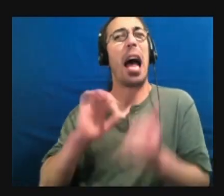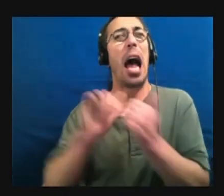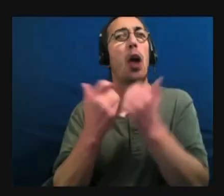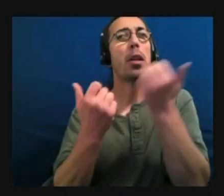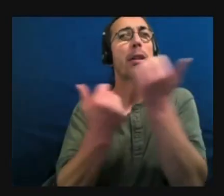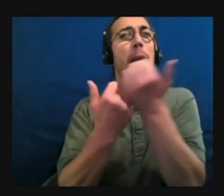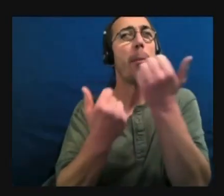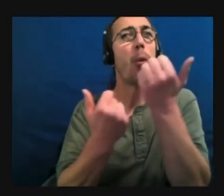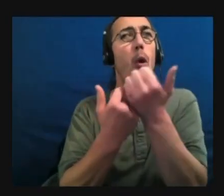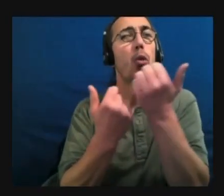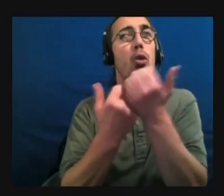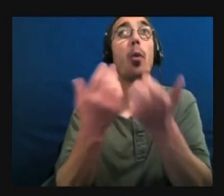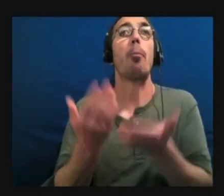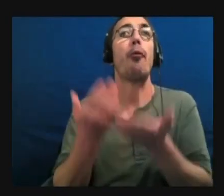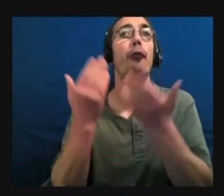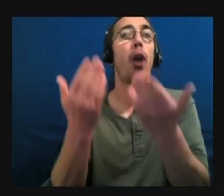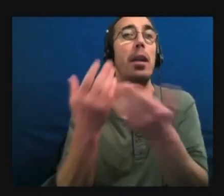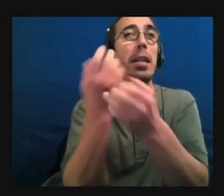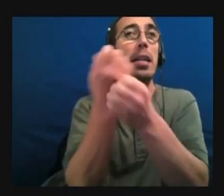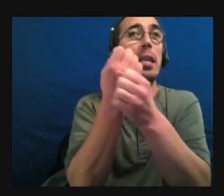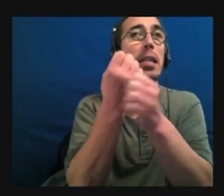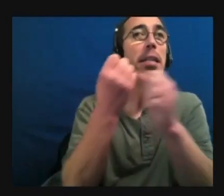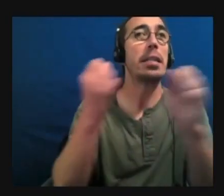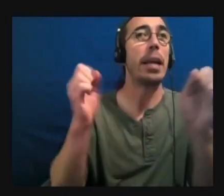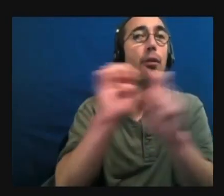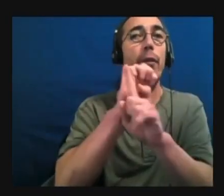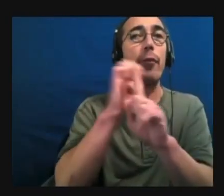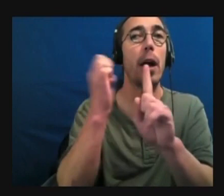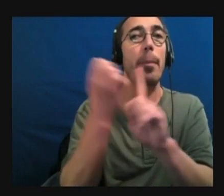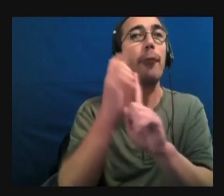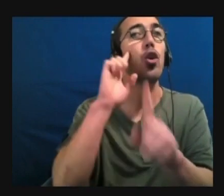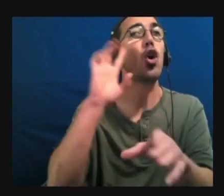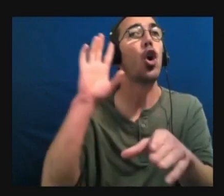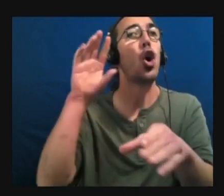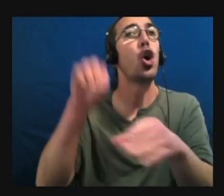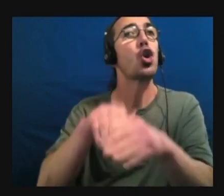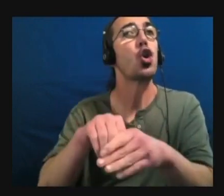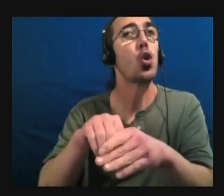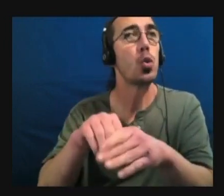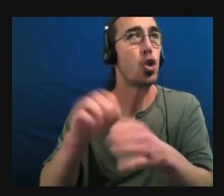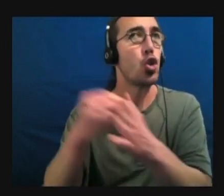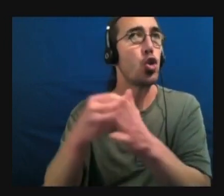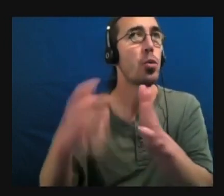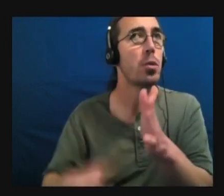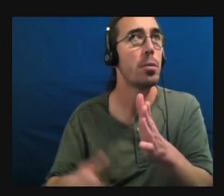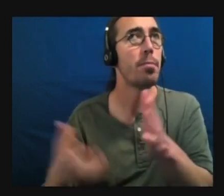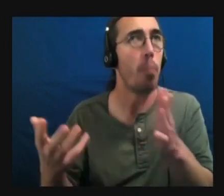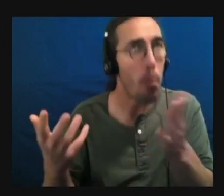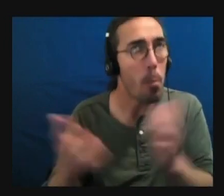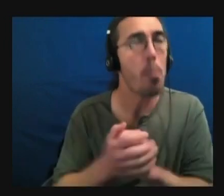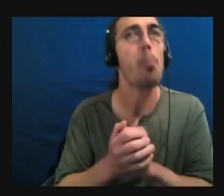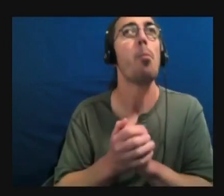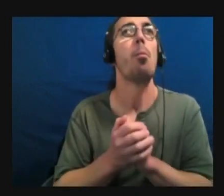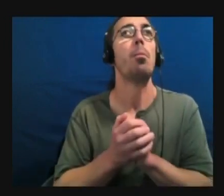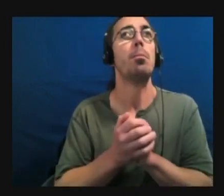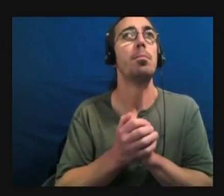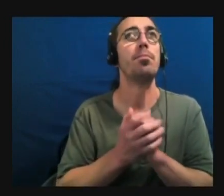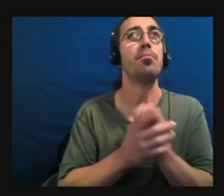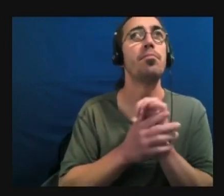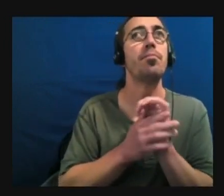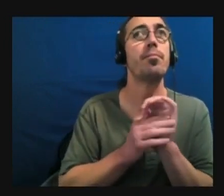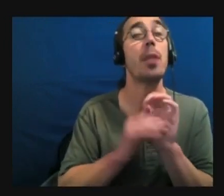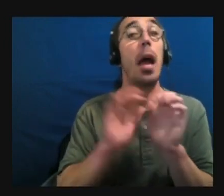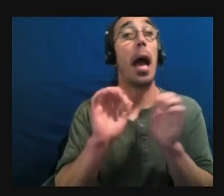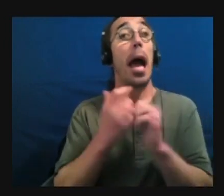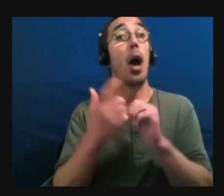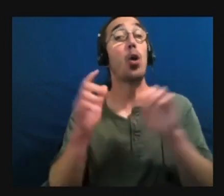safer environments for autistic students on college campuses? How can college staff members